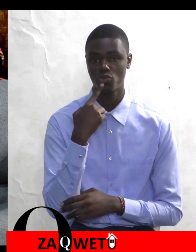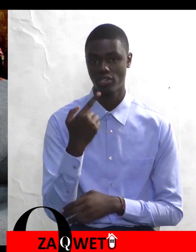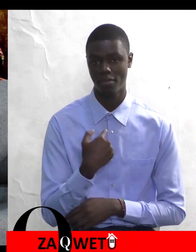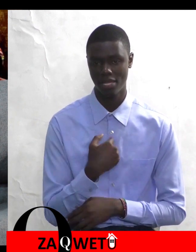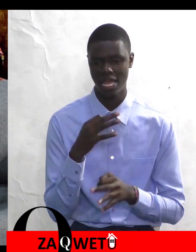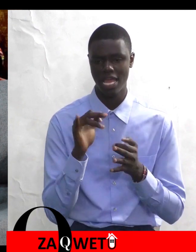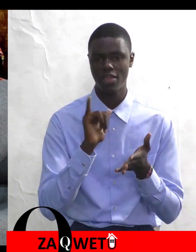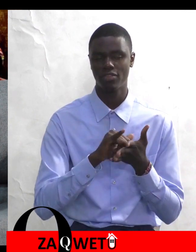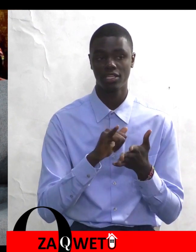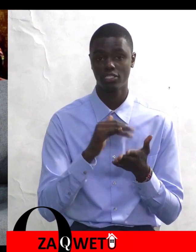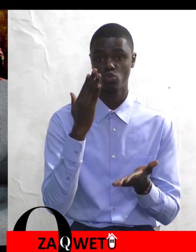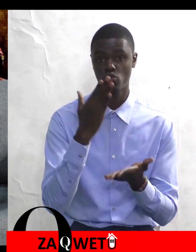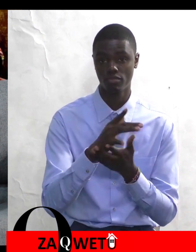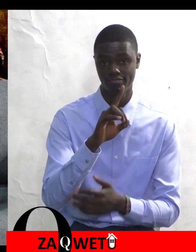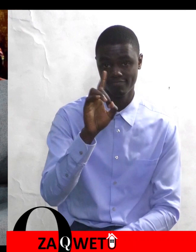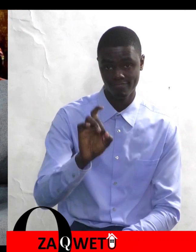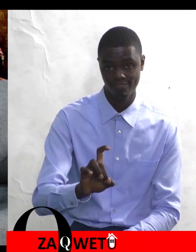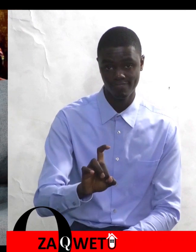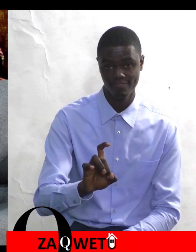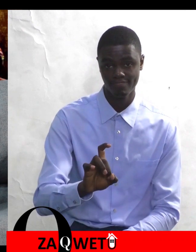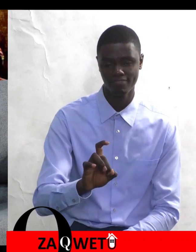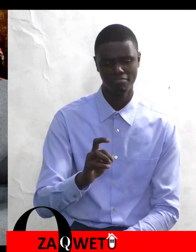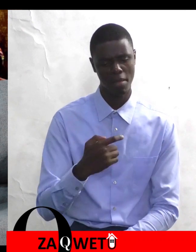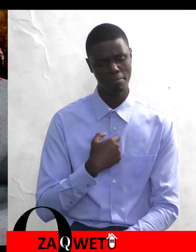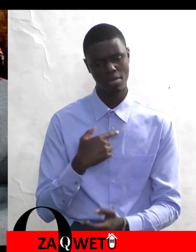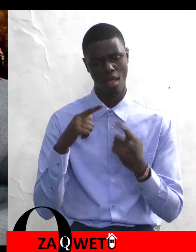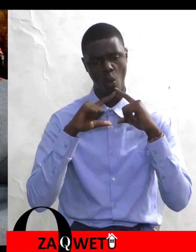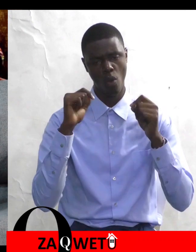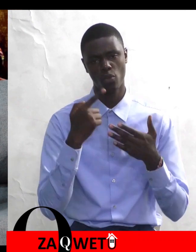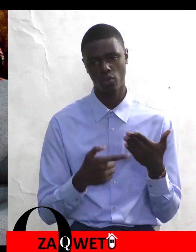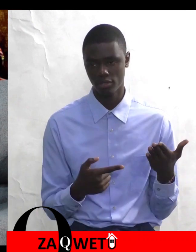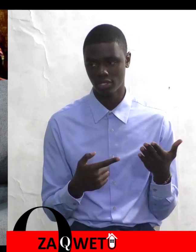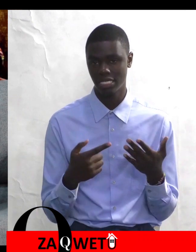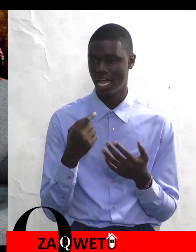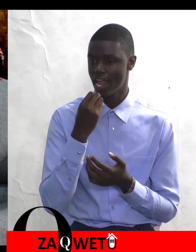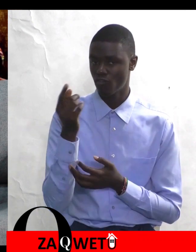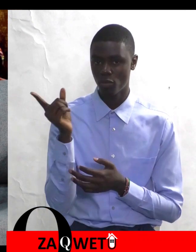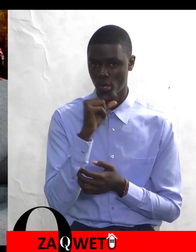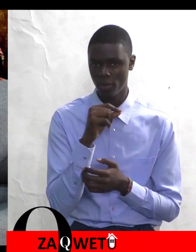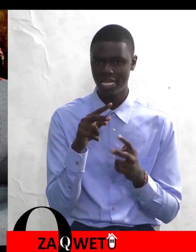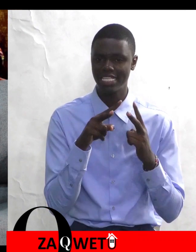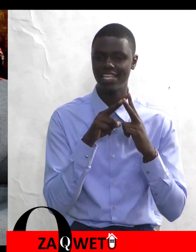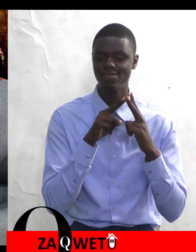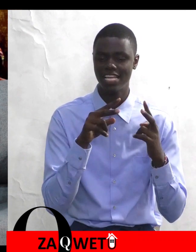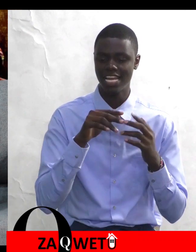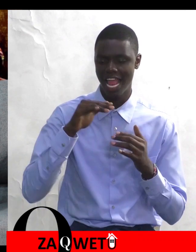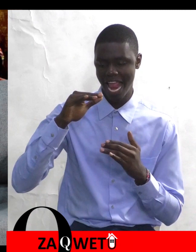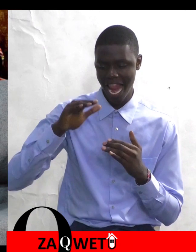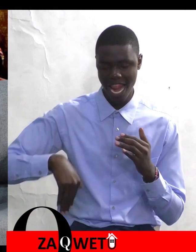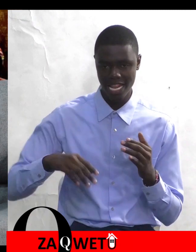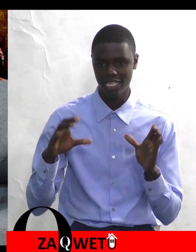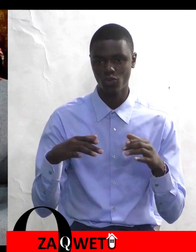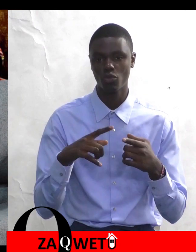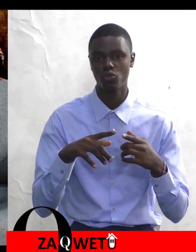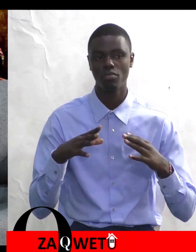Mm-hmm. So I want you to tell me, is that true first of all? I would say, mm-hmm. you see, like I told you, it